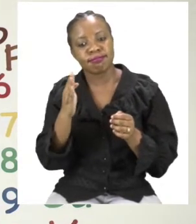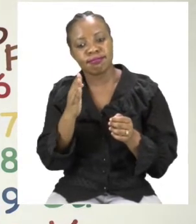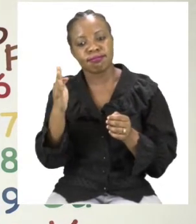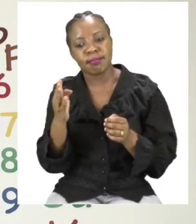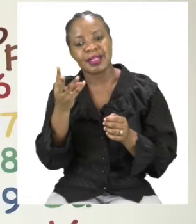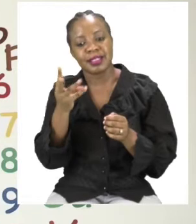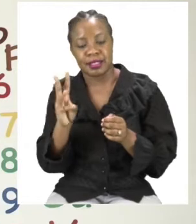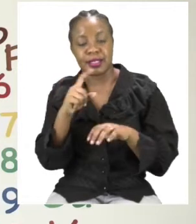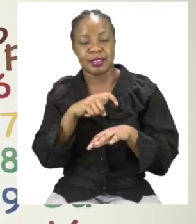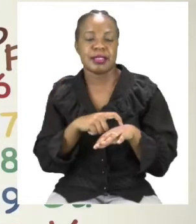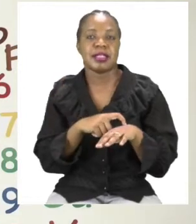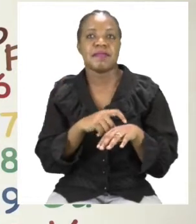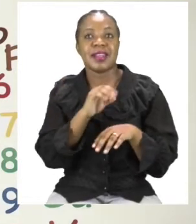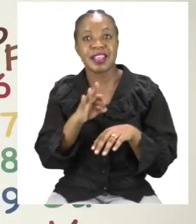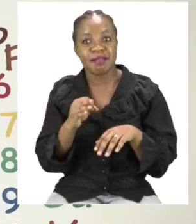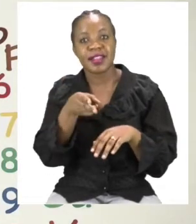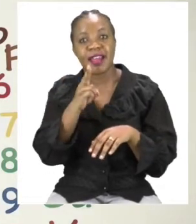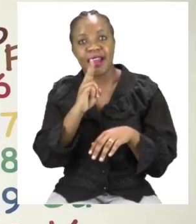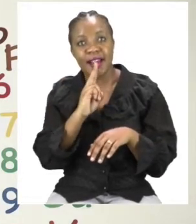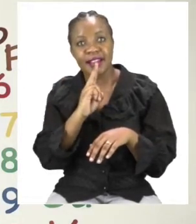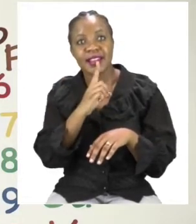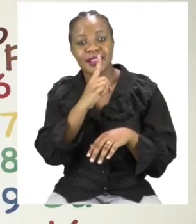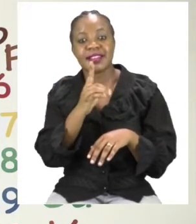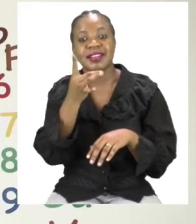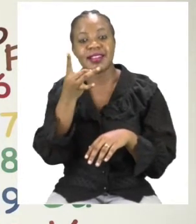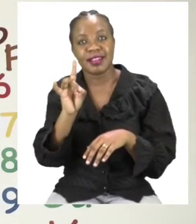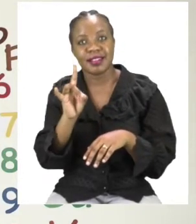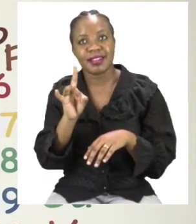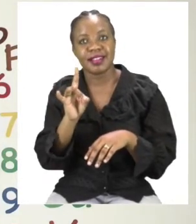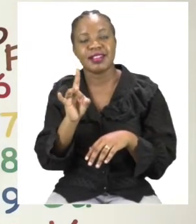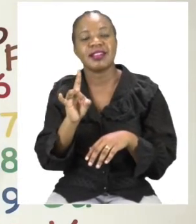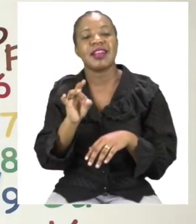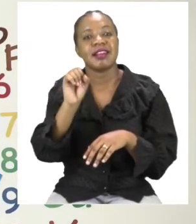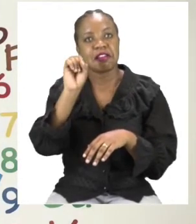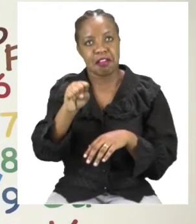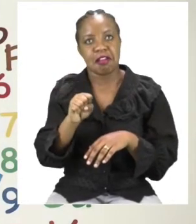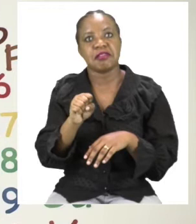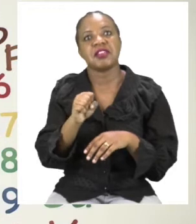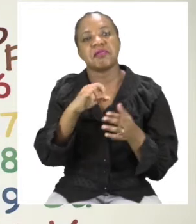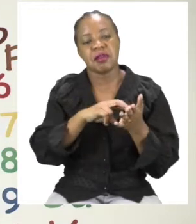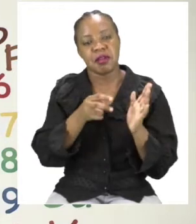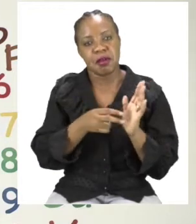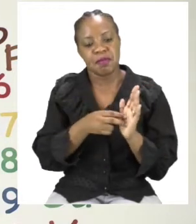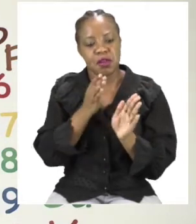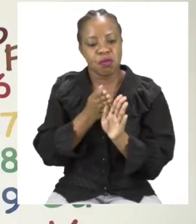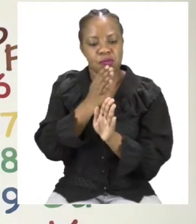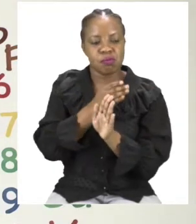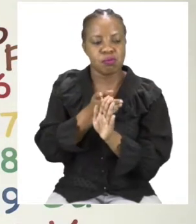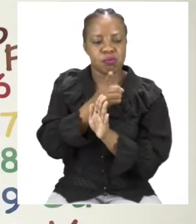6. If our answer is correct, we need to be back at 18. So let's